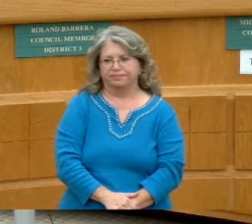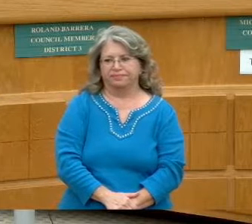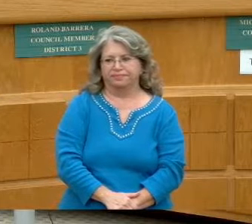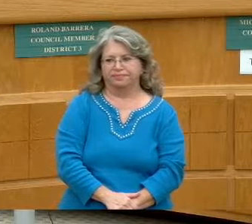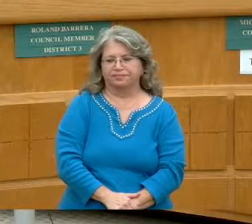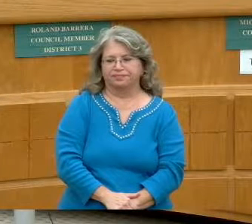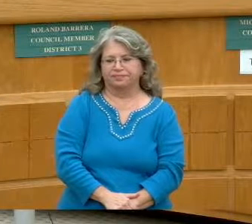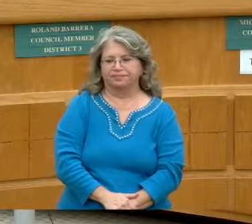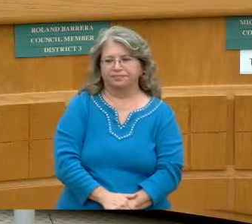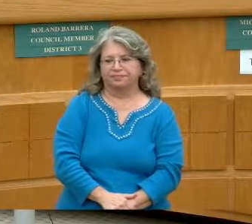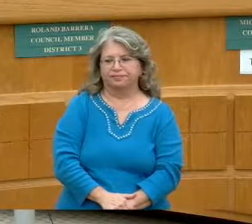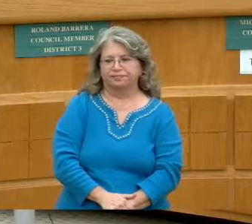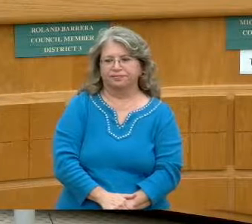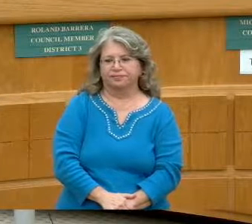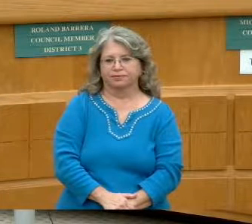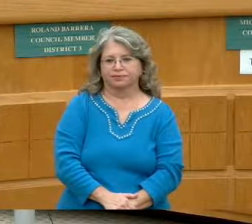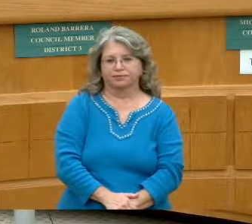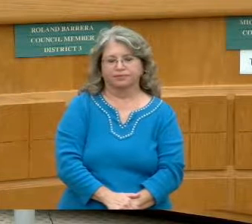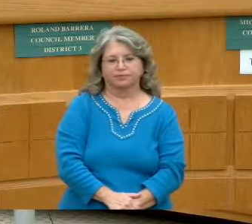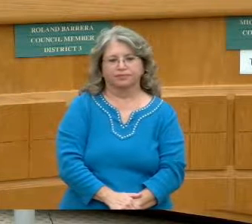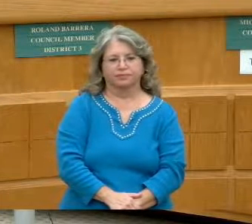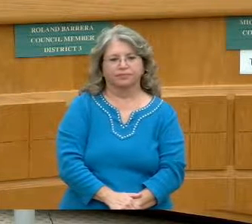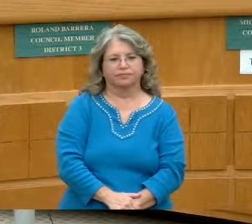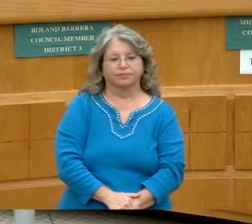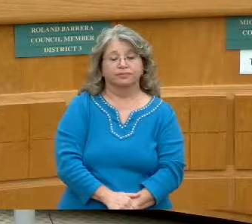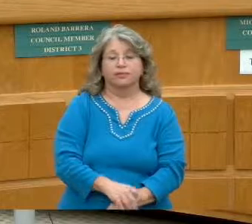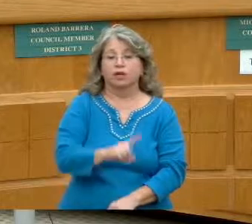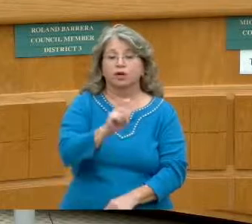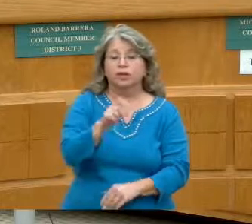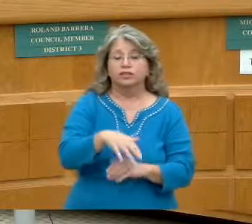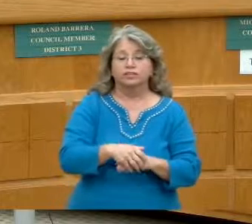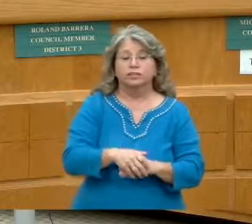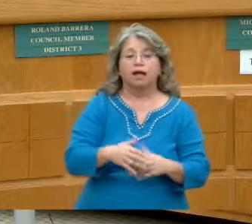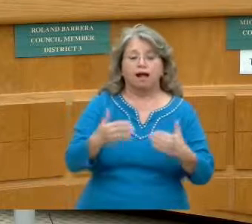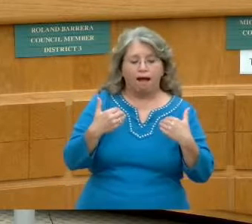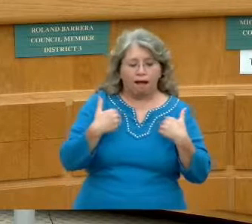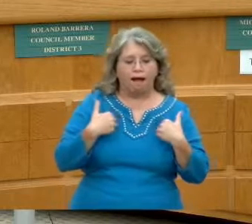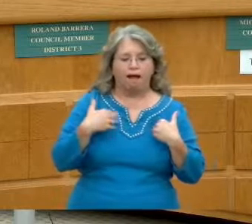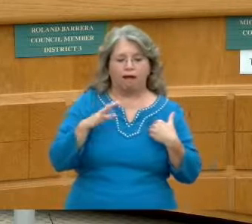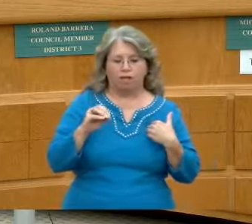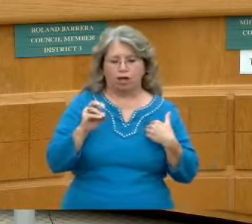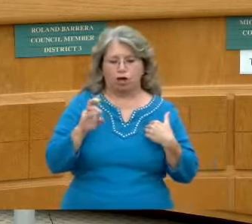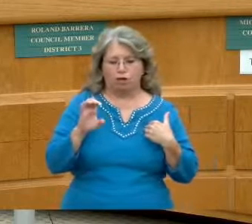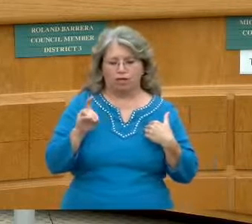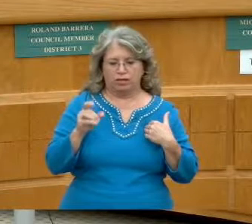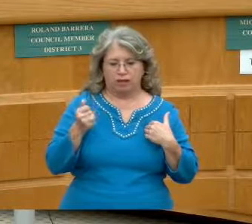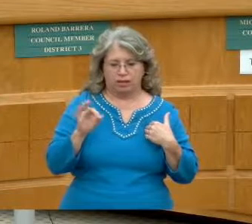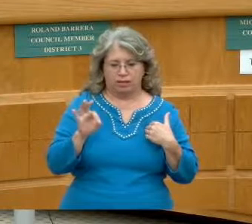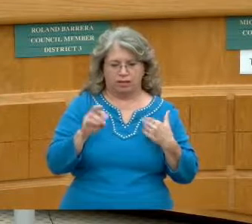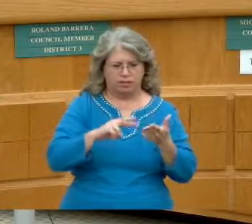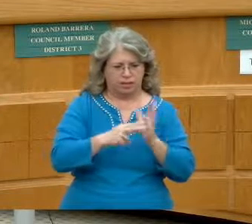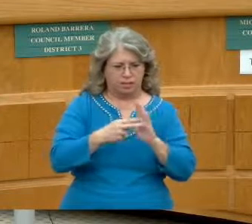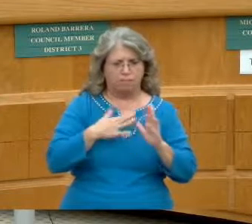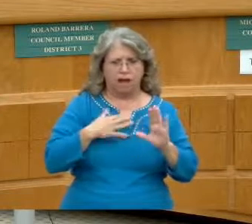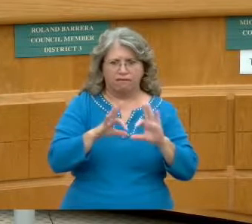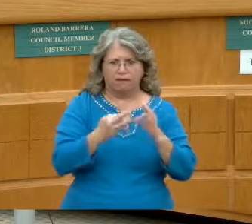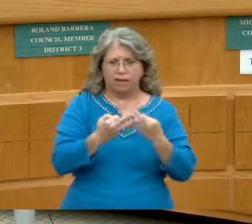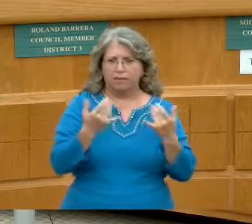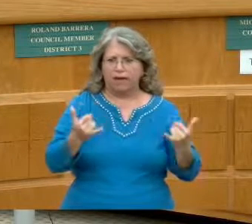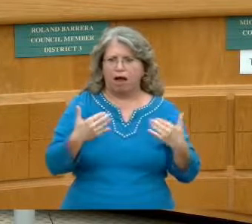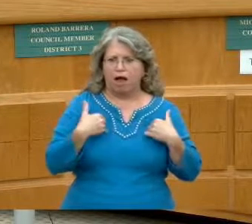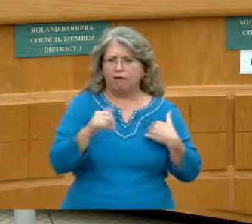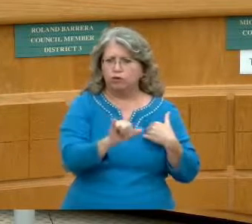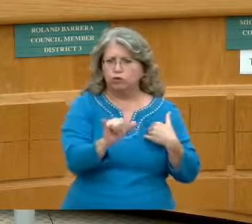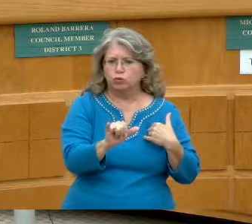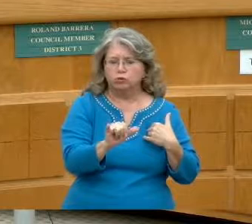poner en bebés o niños menores de 2 años. Question, I have COVID-19. Does my family now have it? Answer,